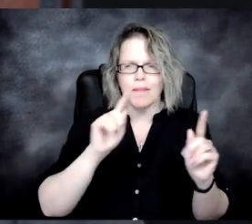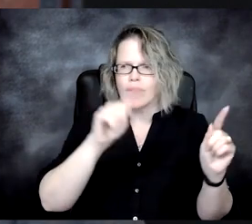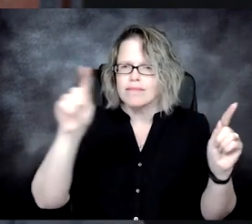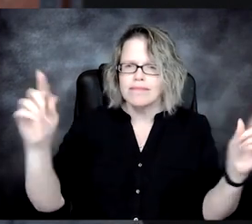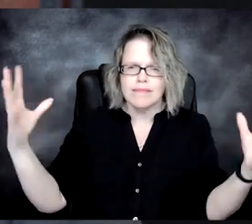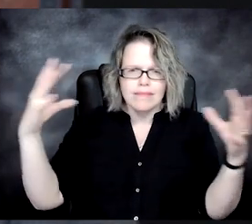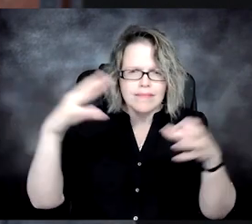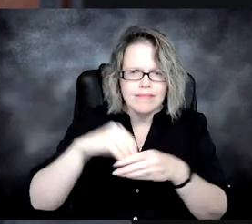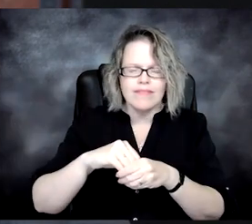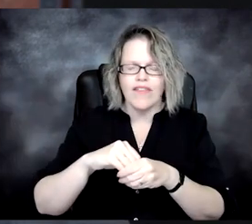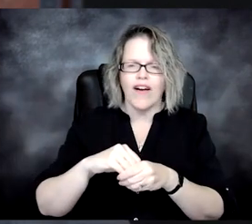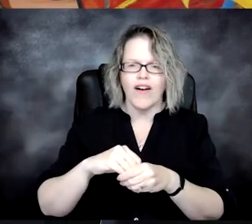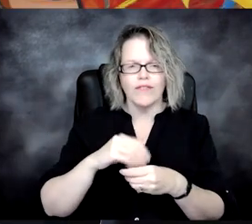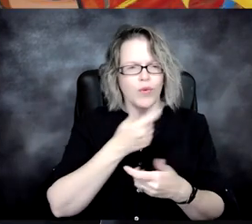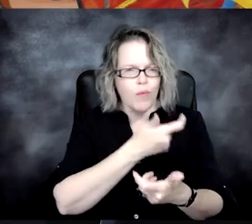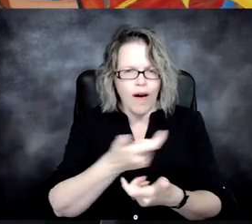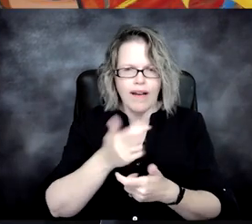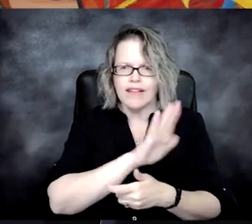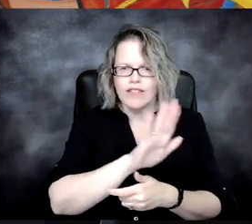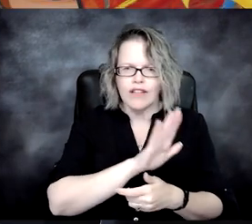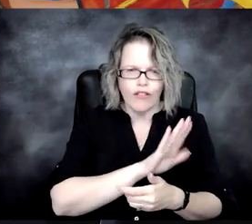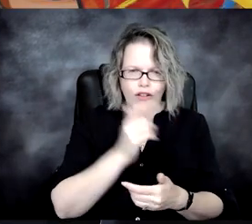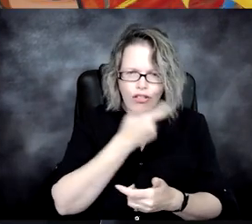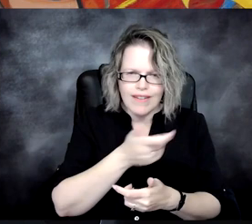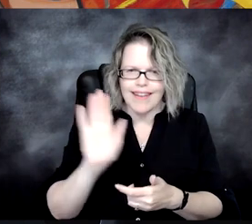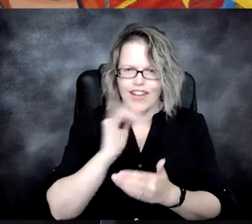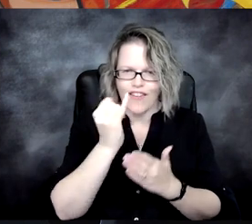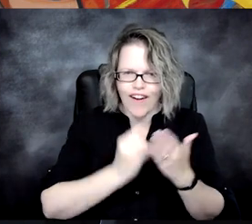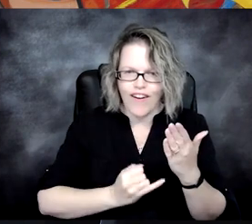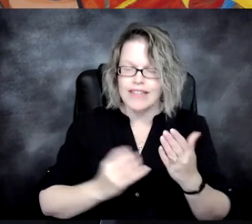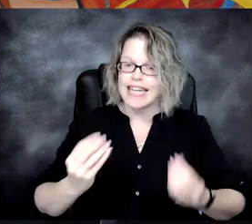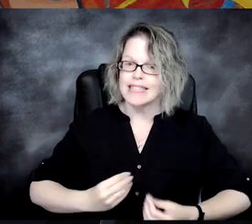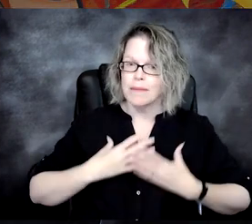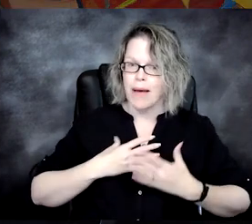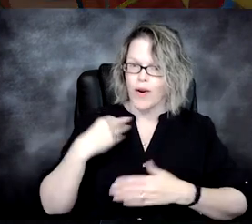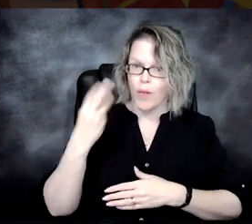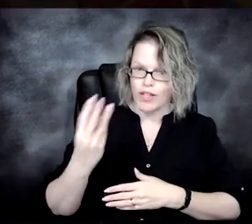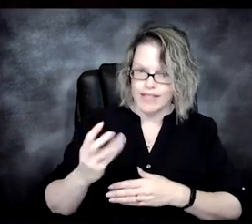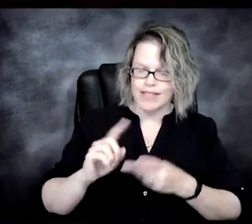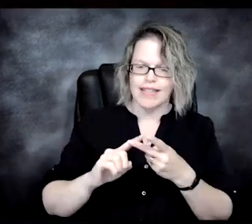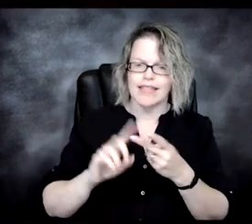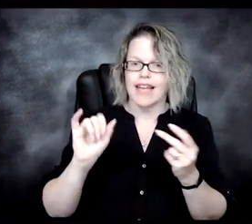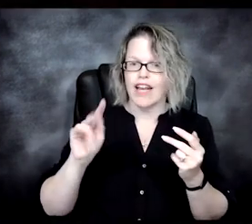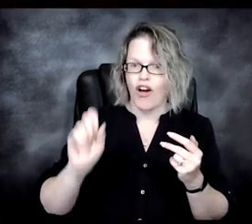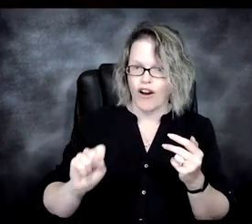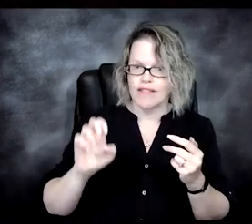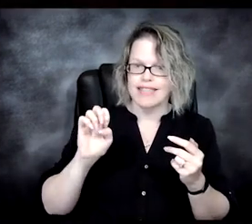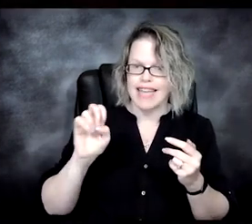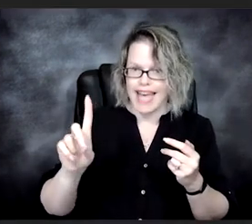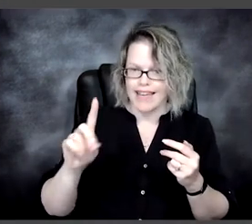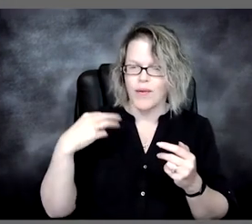and experiences get to reflect on their art. We start with two, Inspire Washington and Arts Ed Washington.